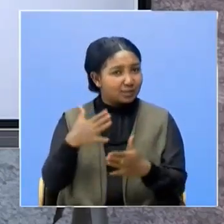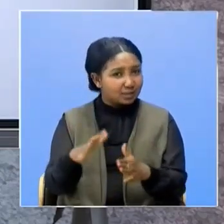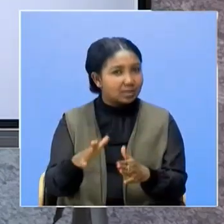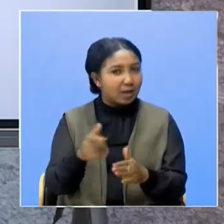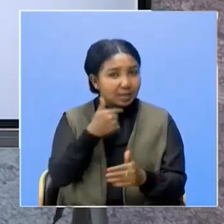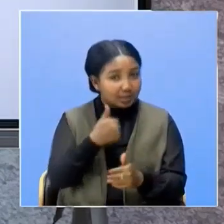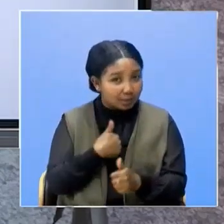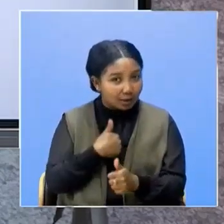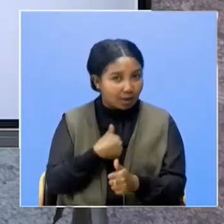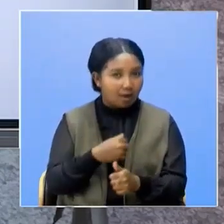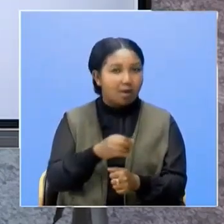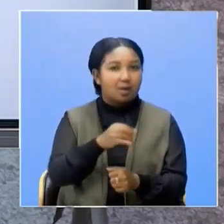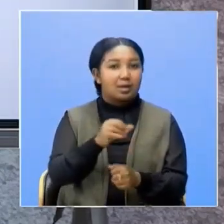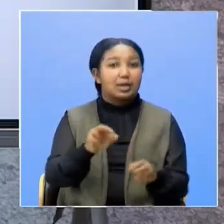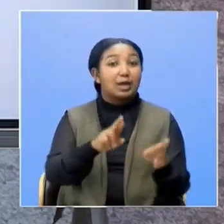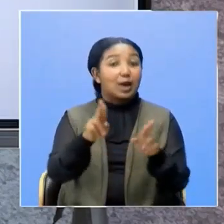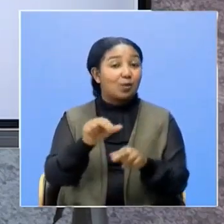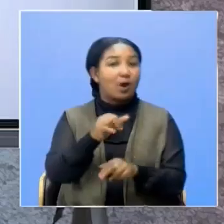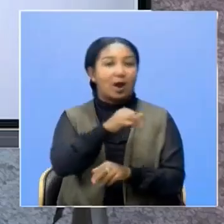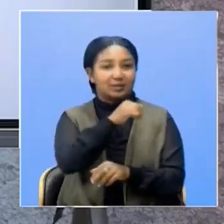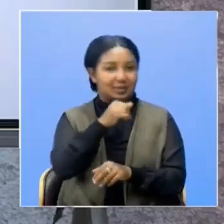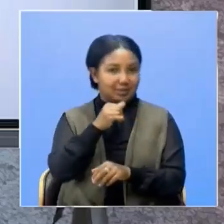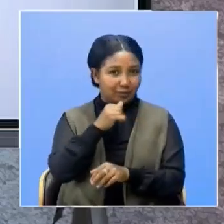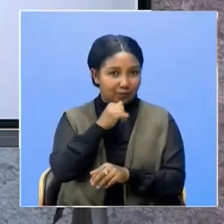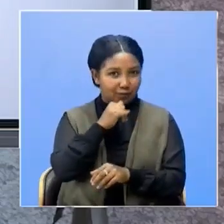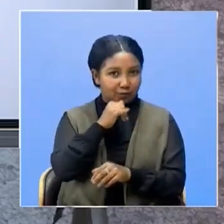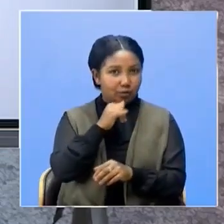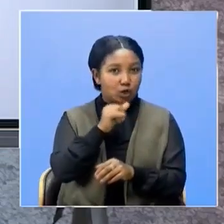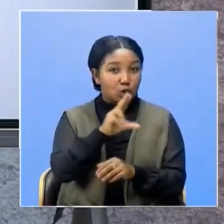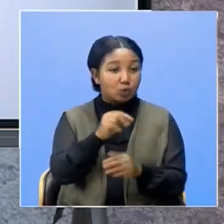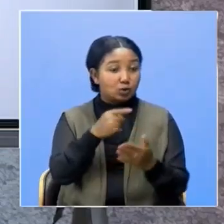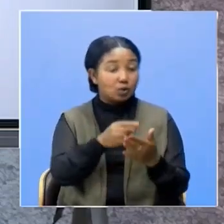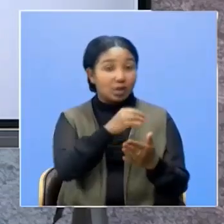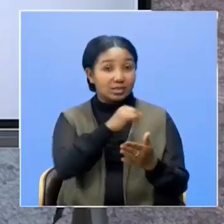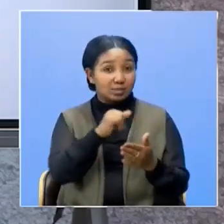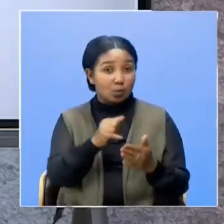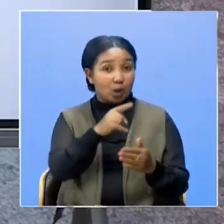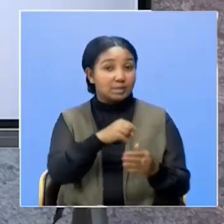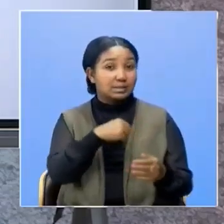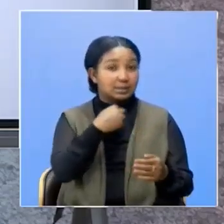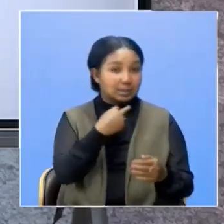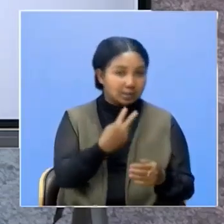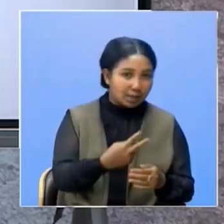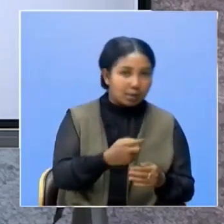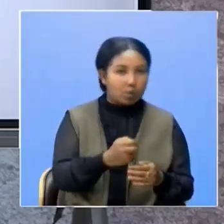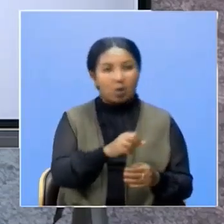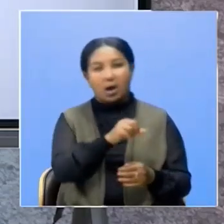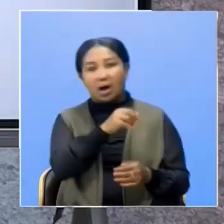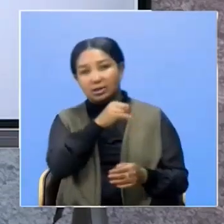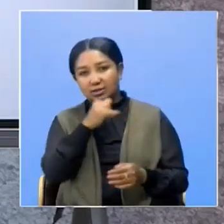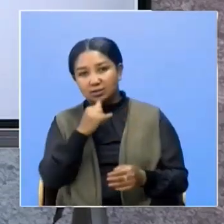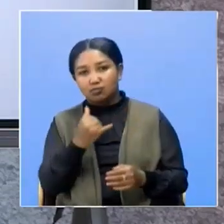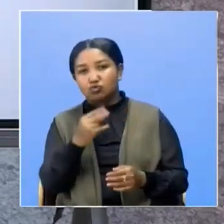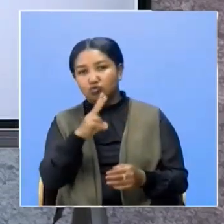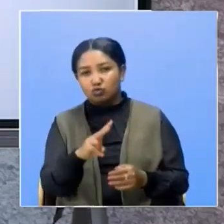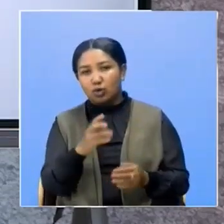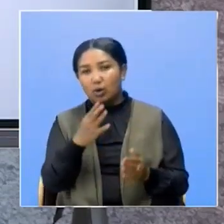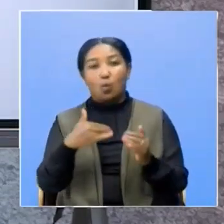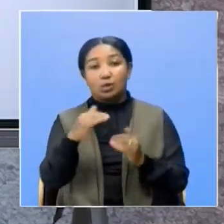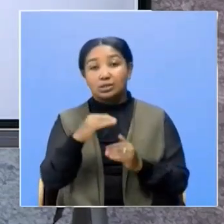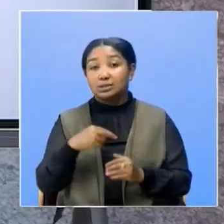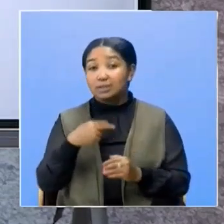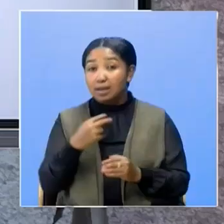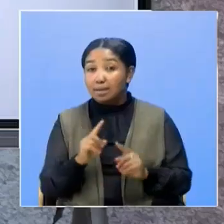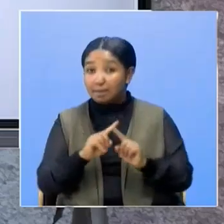what? Irregular adjectives. Yes? Yeah, not those adjectives with one syllable or the adjectives with two and more